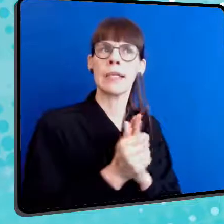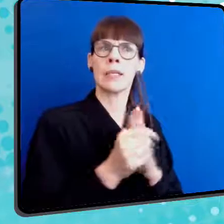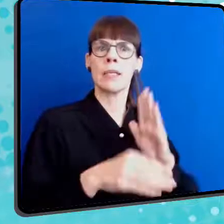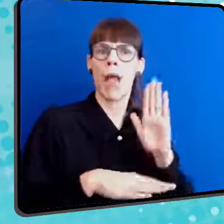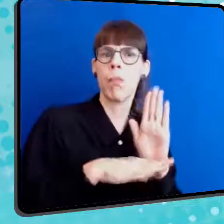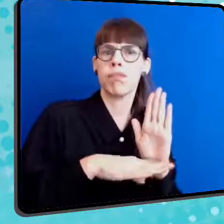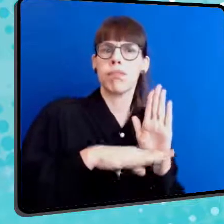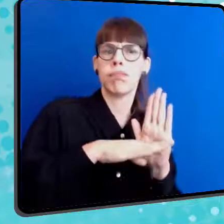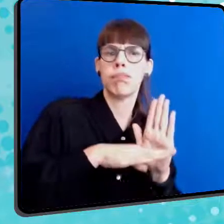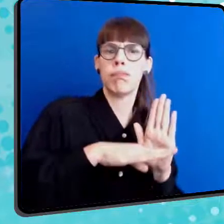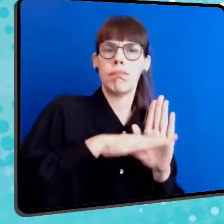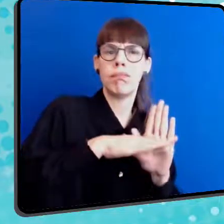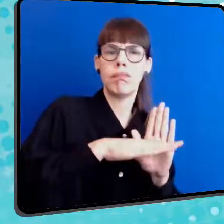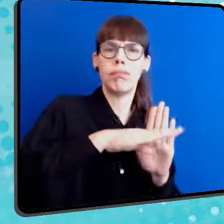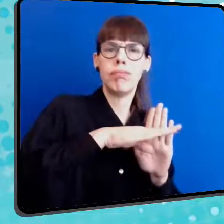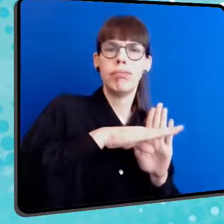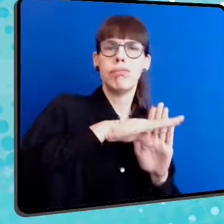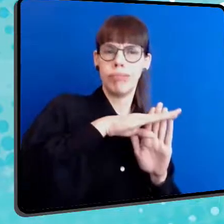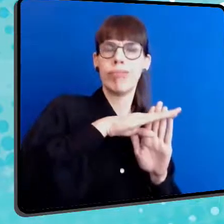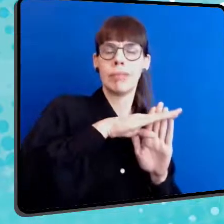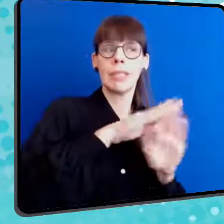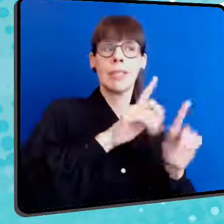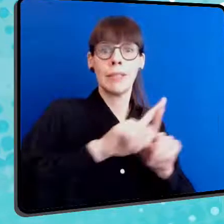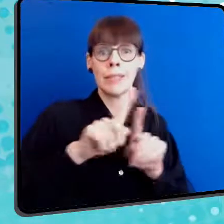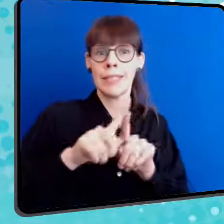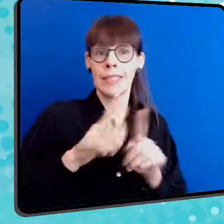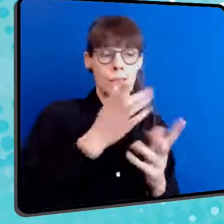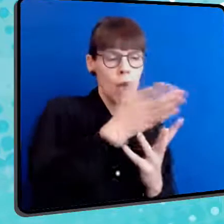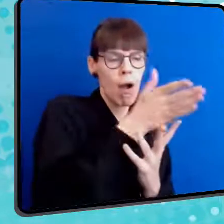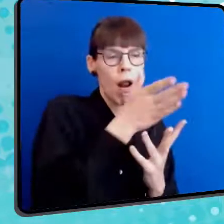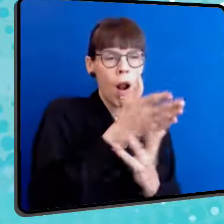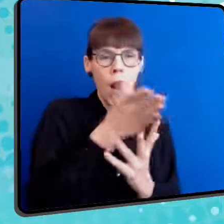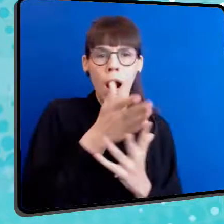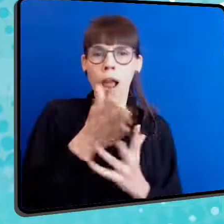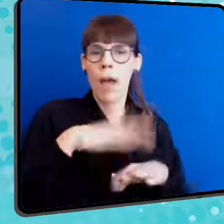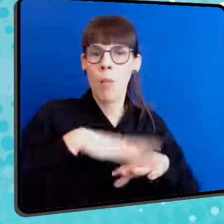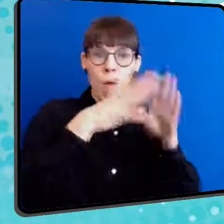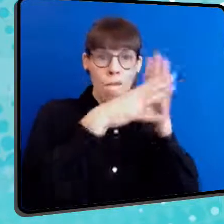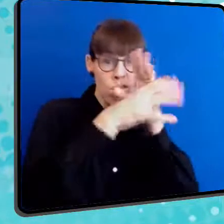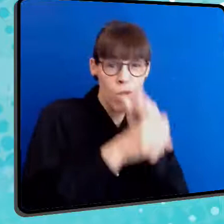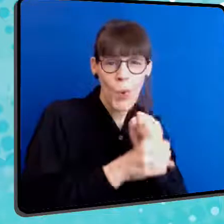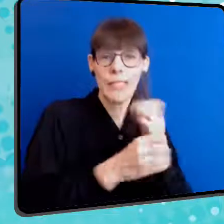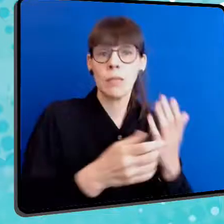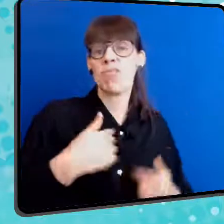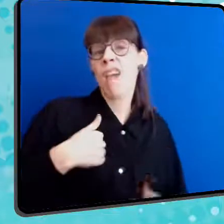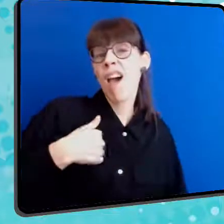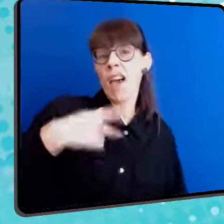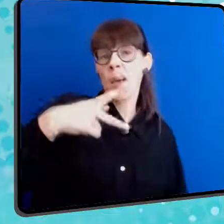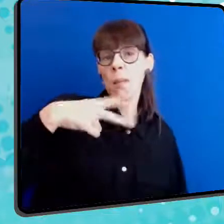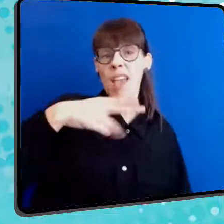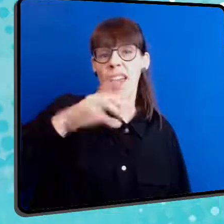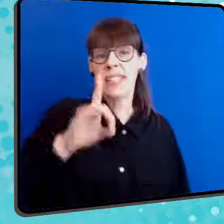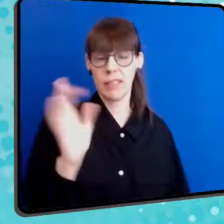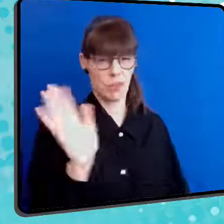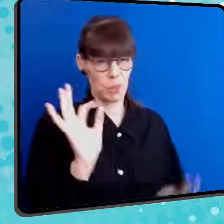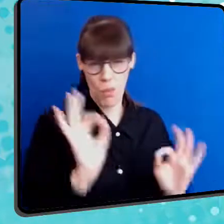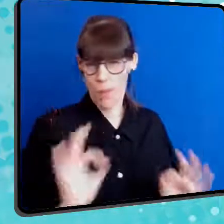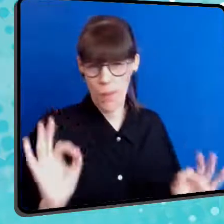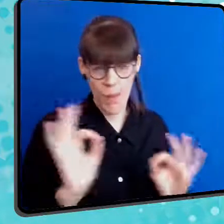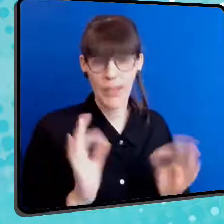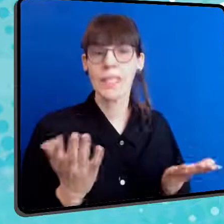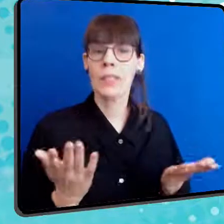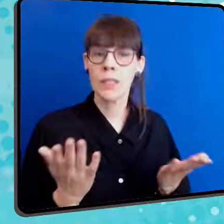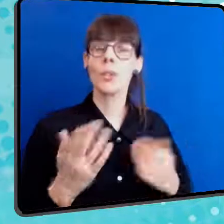up in all other areas and really kind of focus on that. Which again, I don't have a PhD. I mean, my background is in media studies. That was